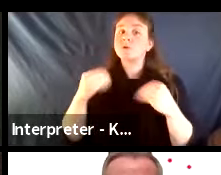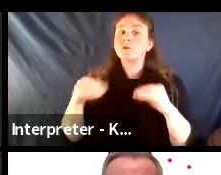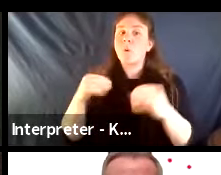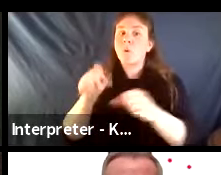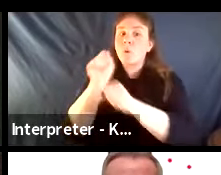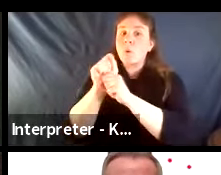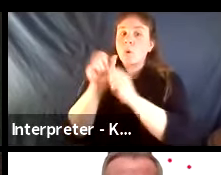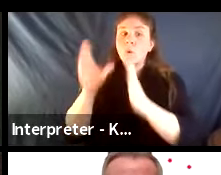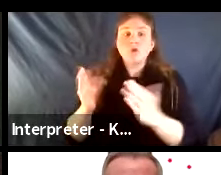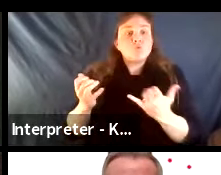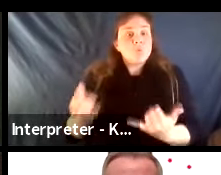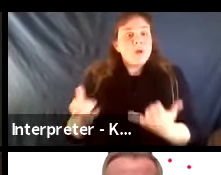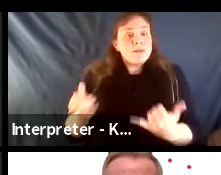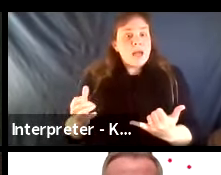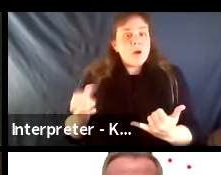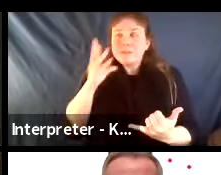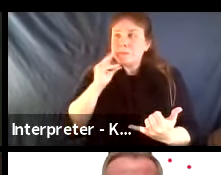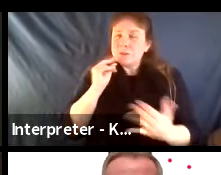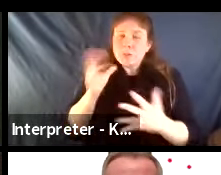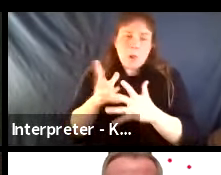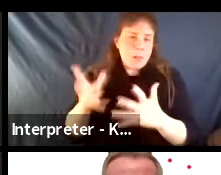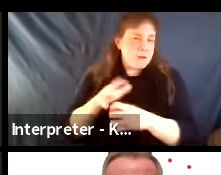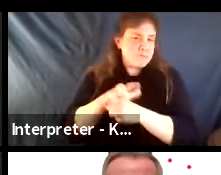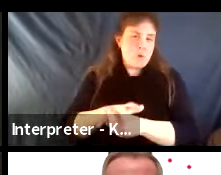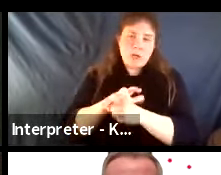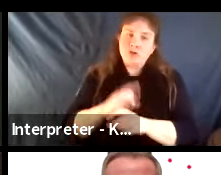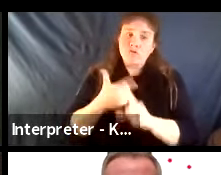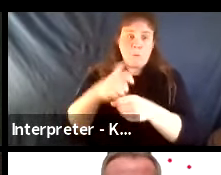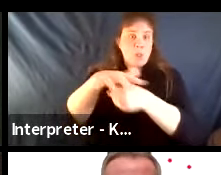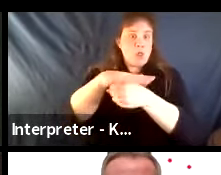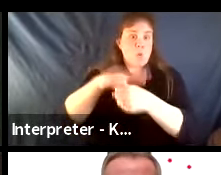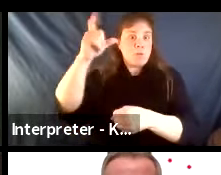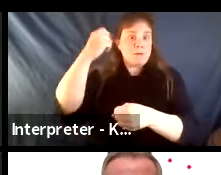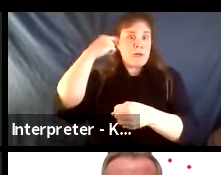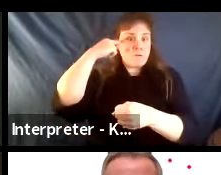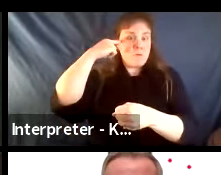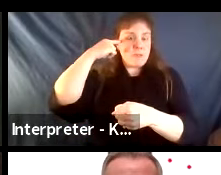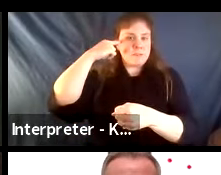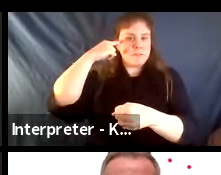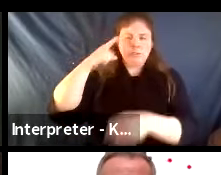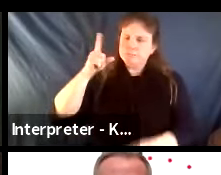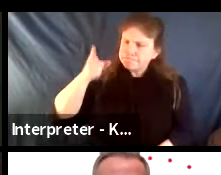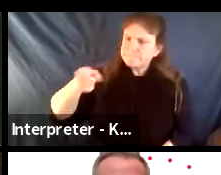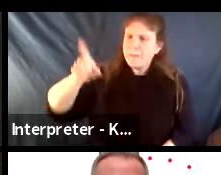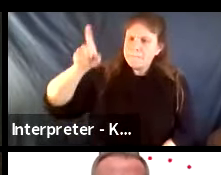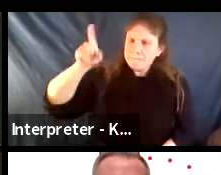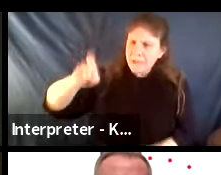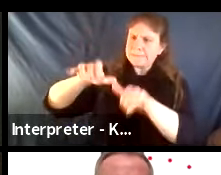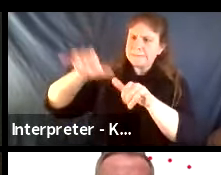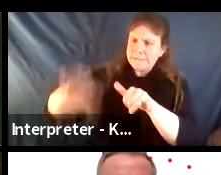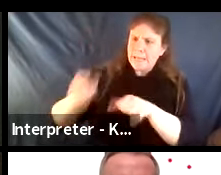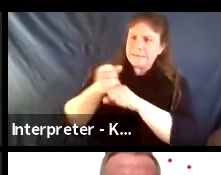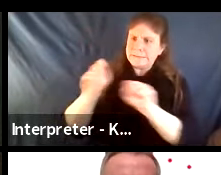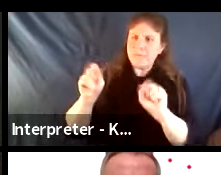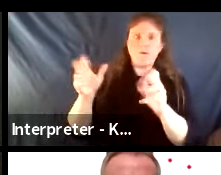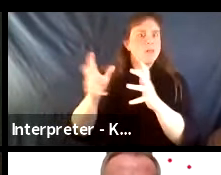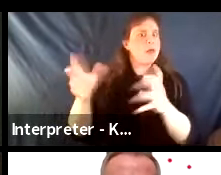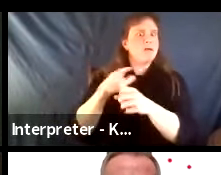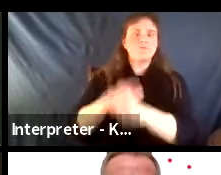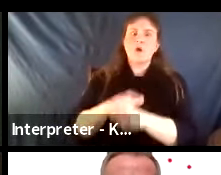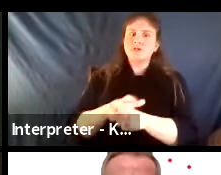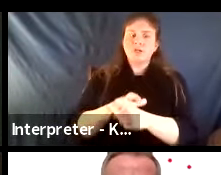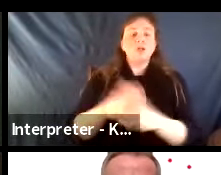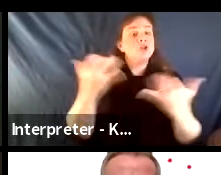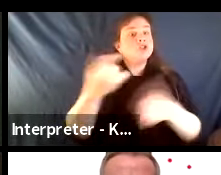tremendous pressure from our local governments to stay safe. And in fact, today, there are at least 8 to